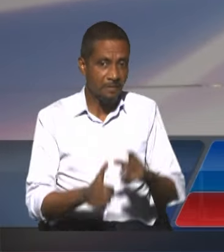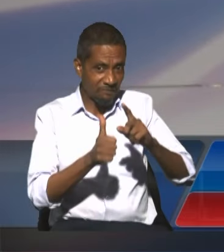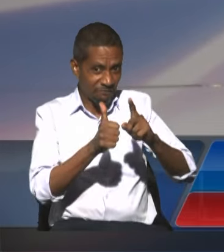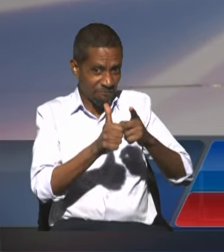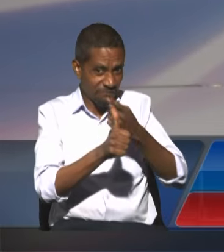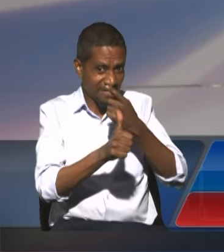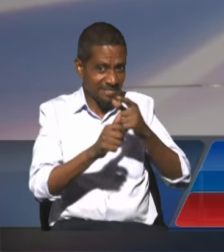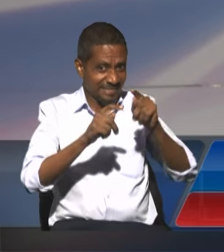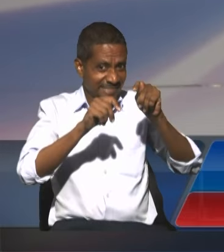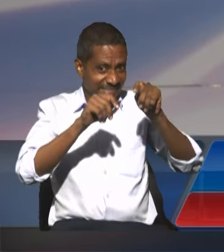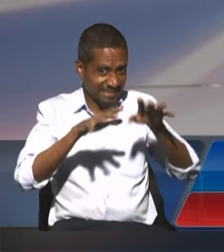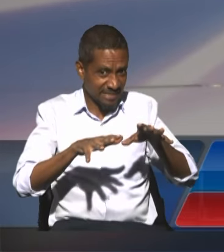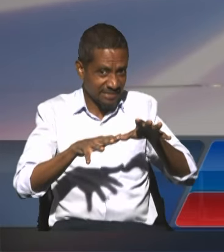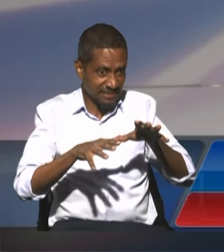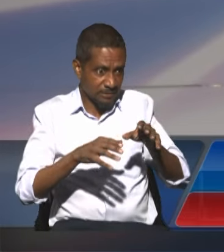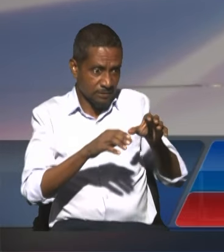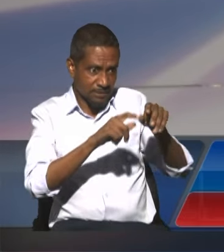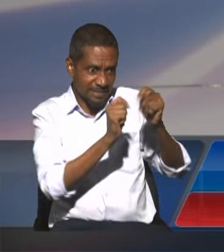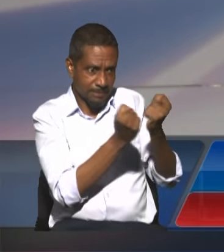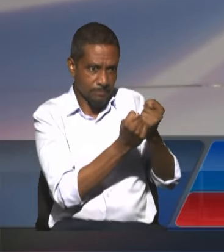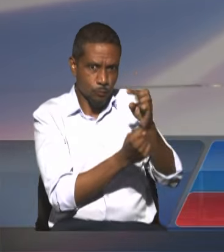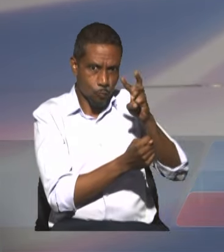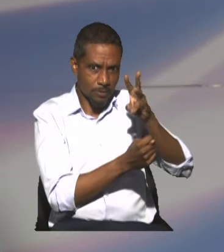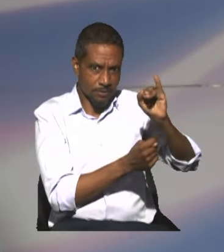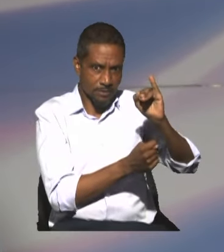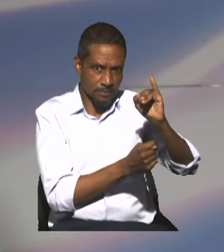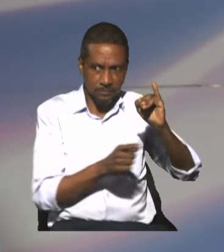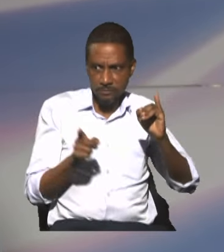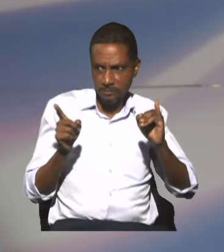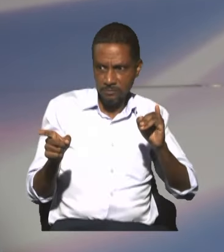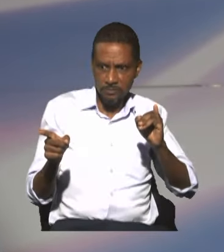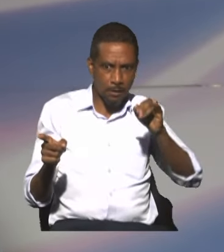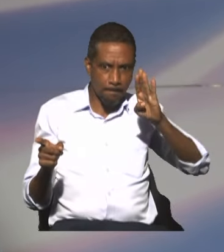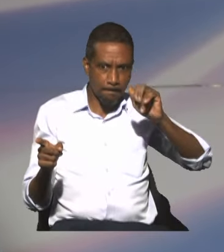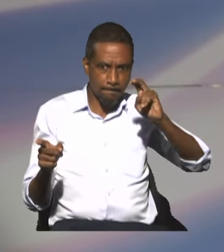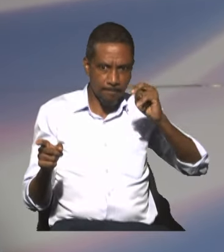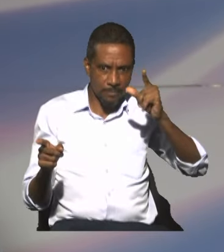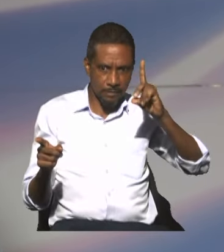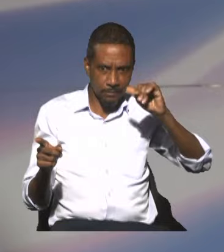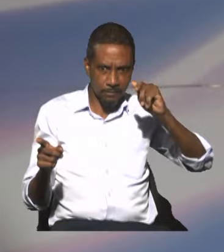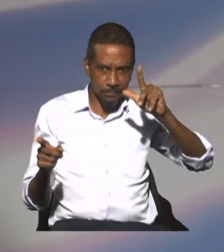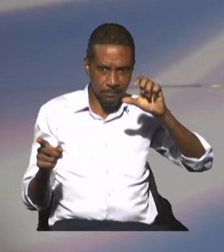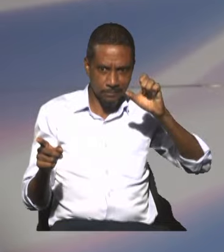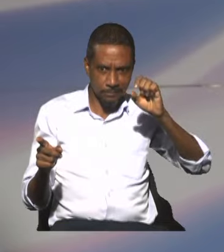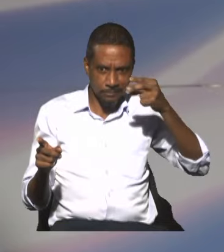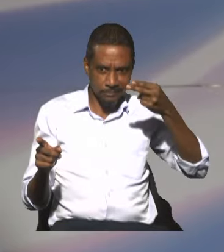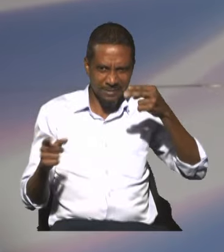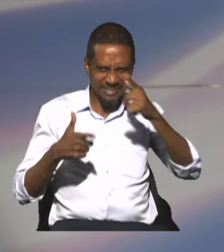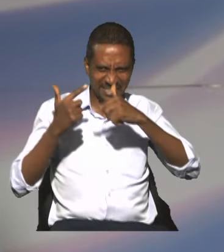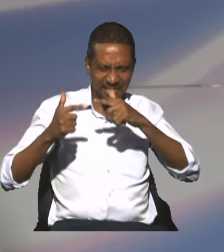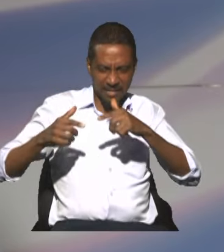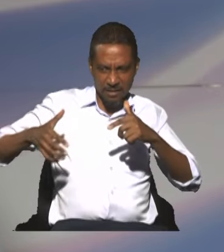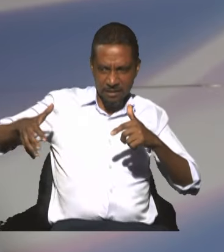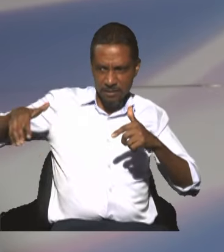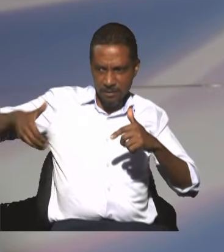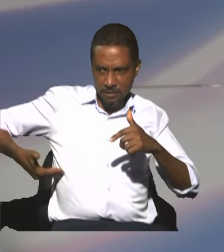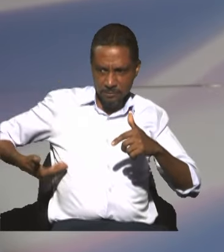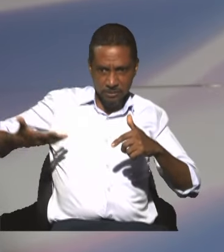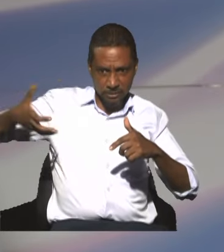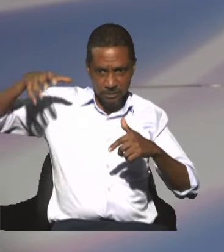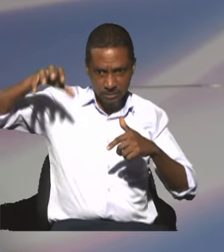The first test between the West Indies and Bangladesh continued with day two at the Sir Vivian Richards Cricket